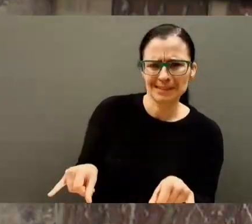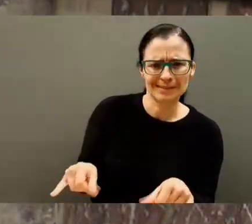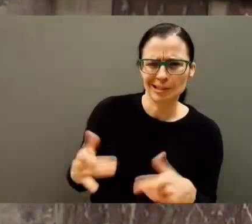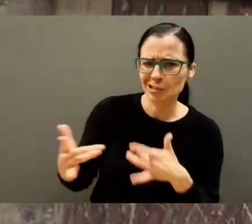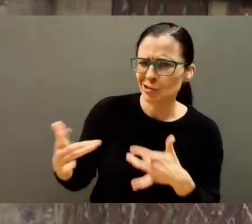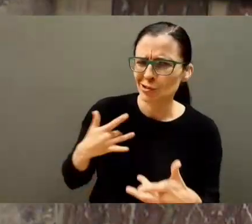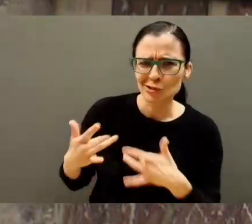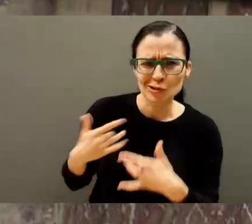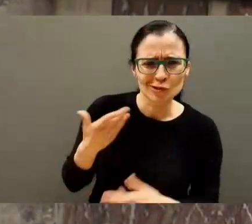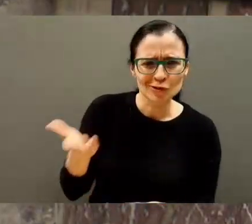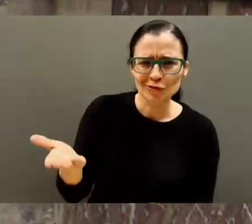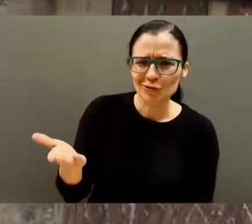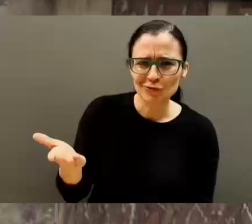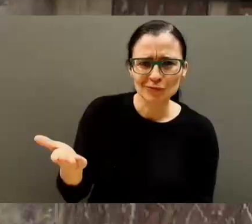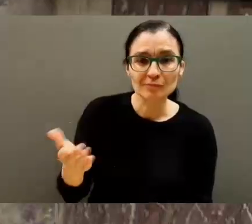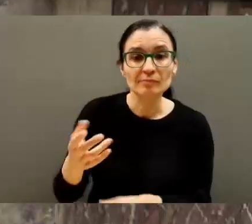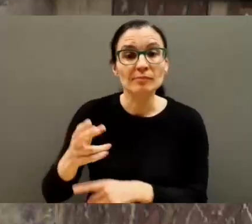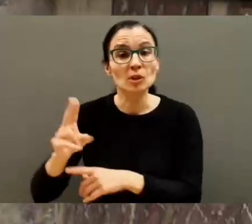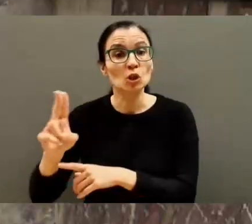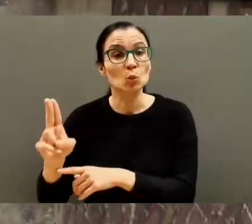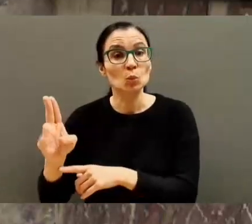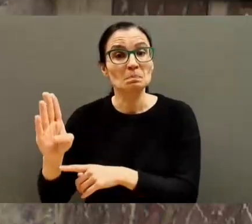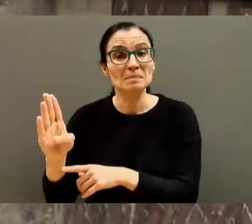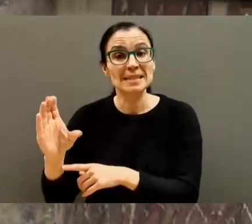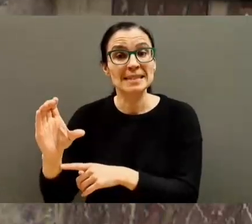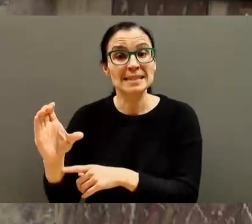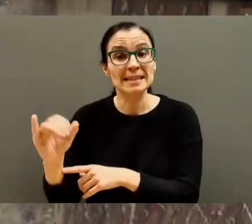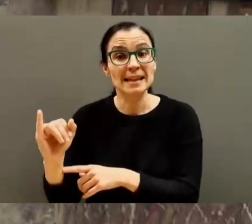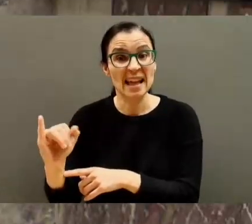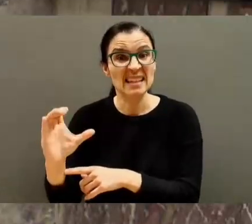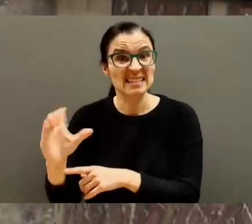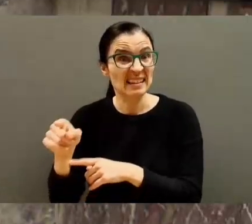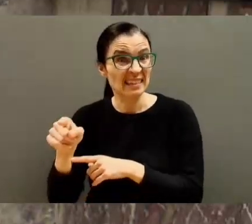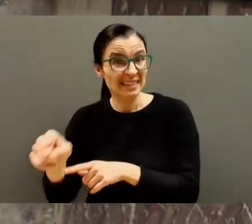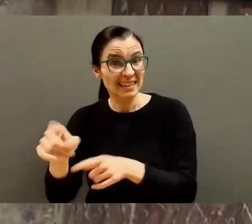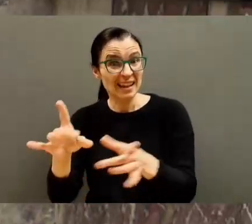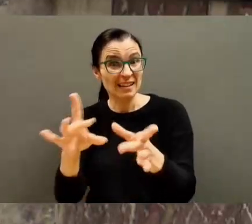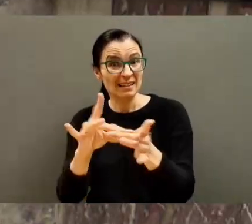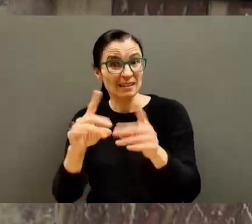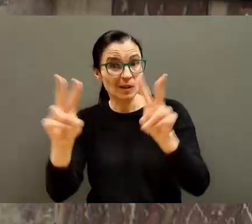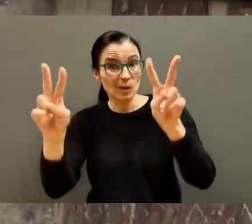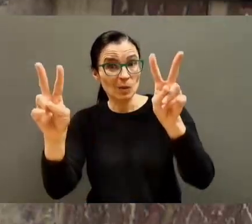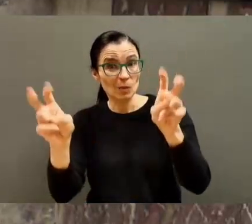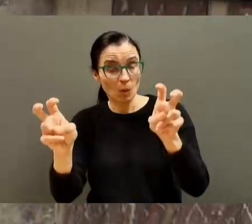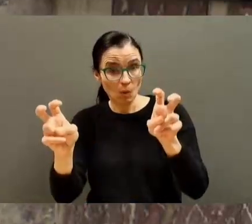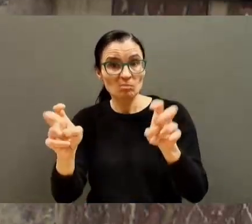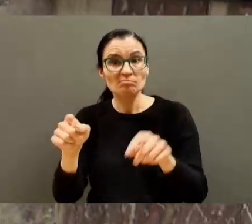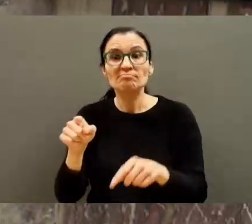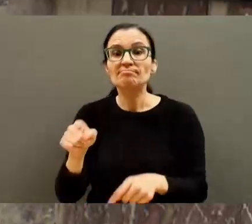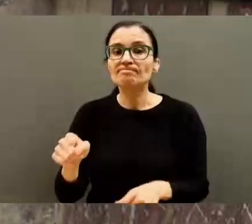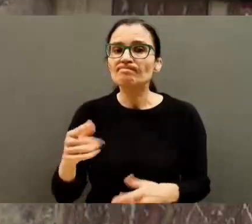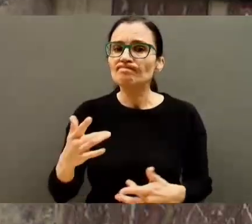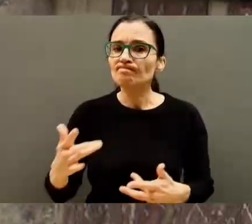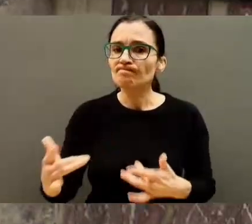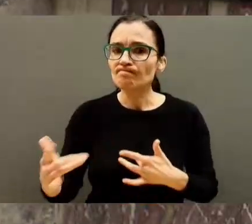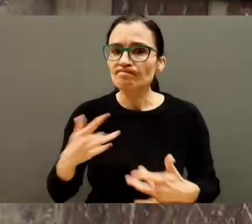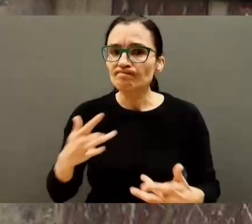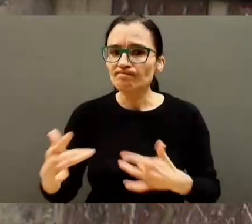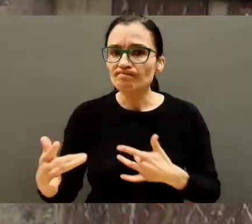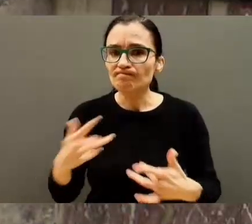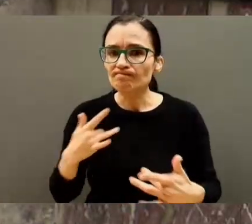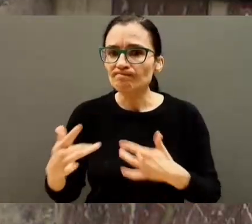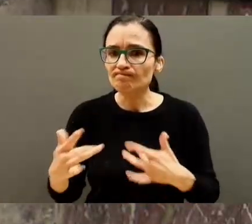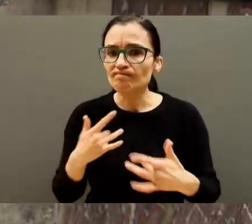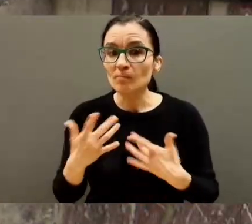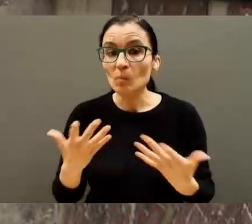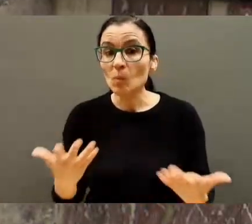I quote, additionally, UBCIC is concerned the province is not upholding its own interim process on alignment of laws